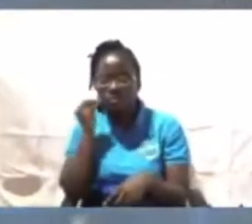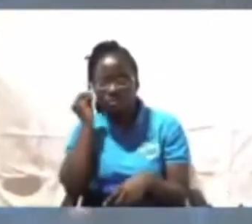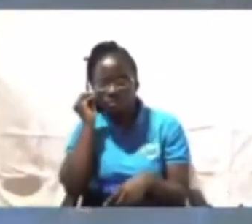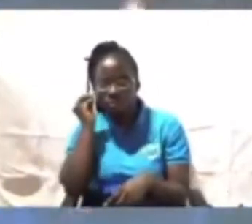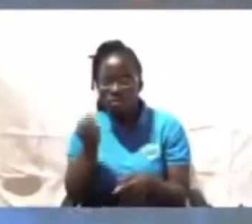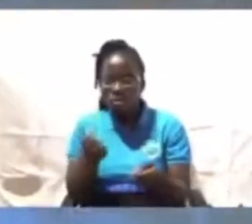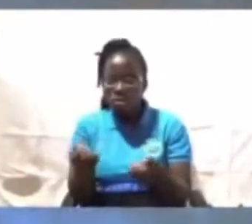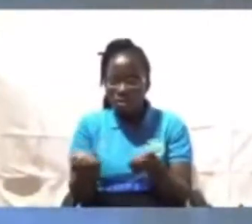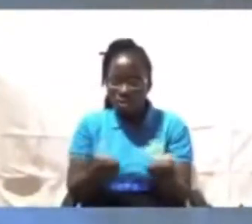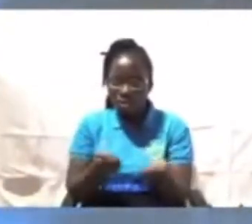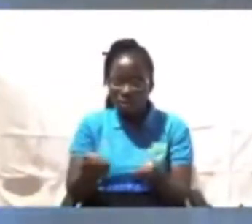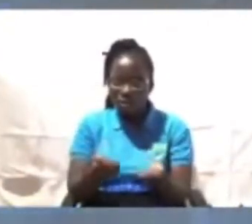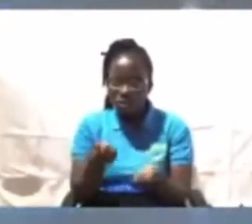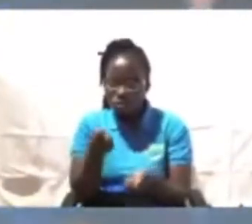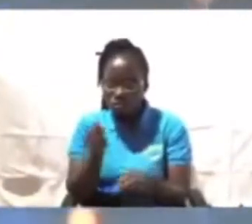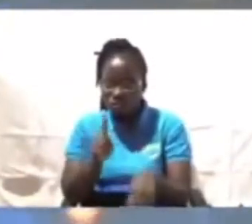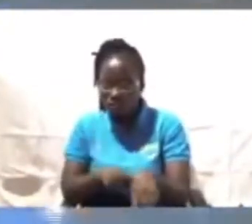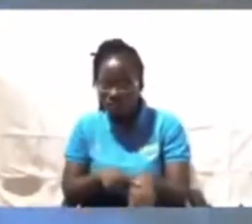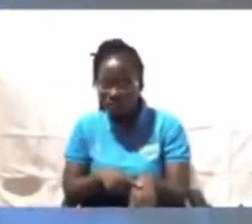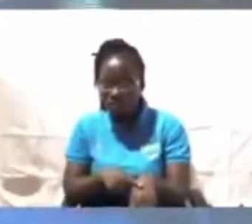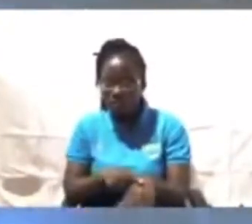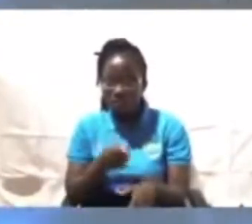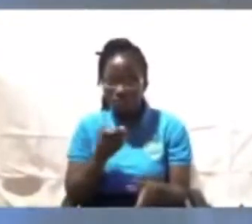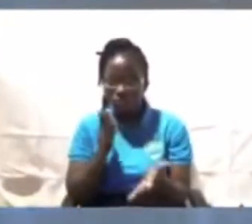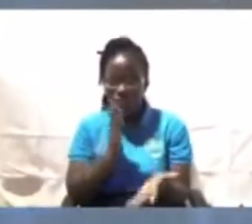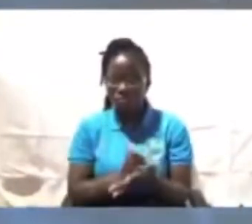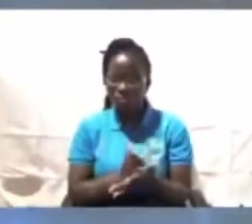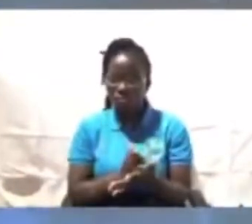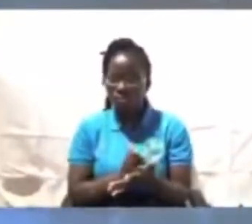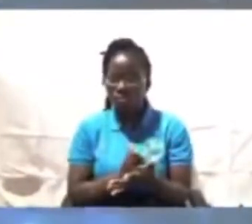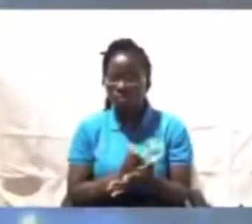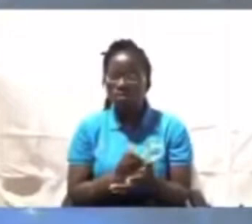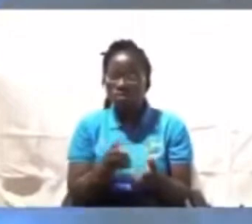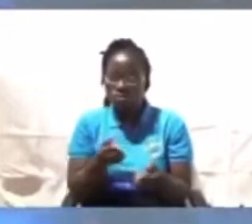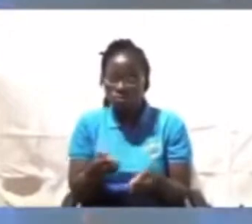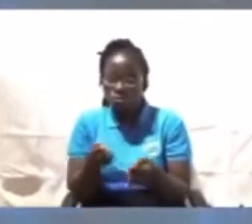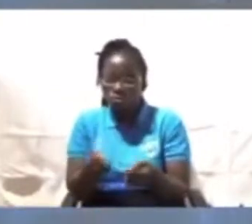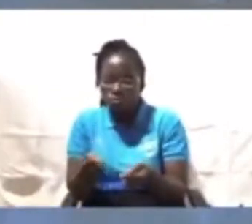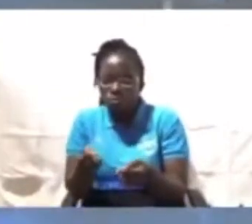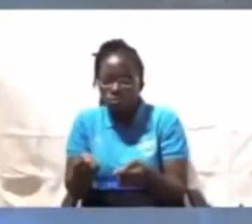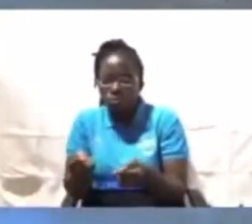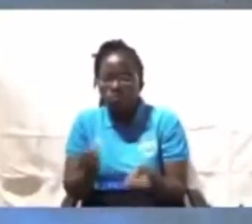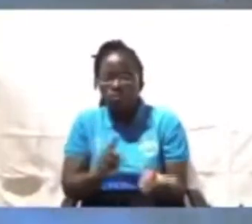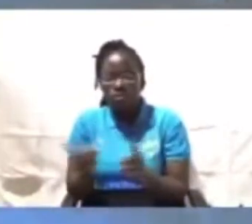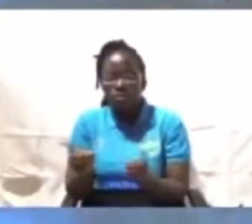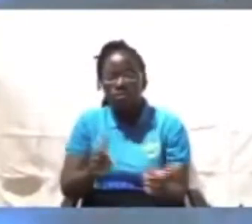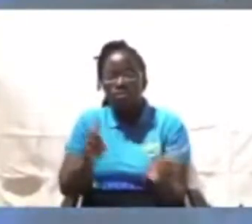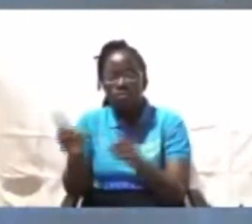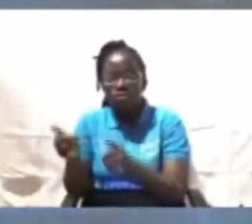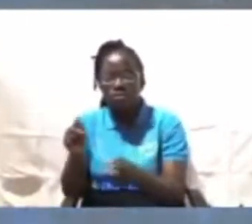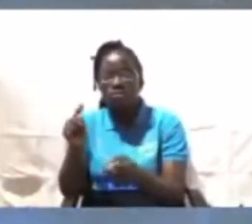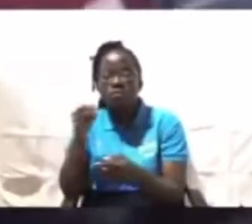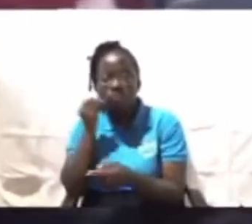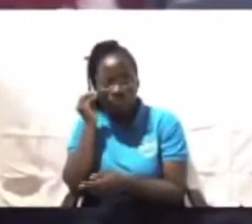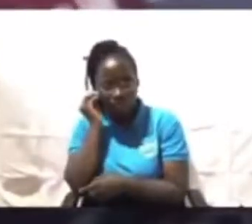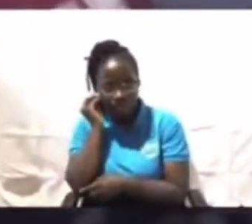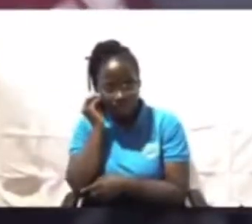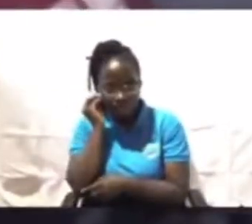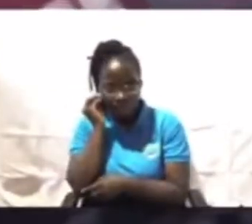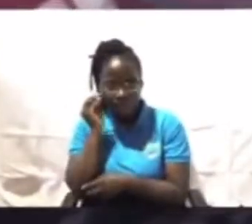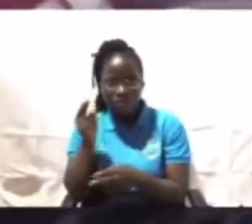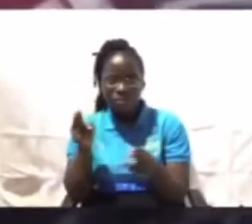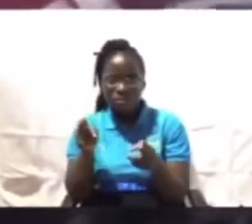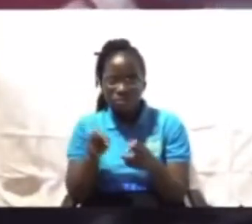And I did draw your best, yes, yemo. Opinina, what he abusiamo, our